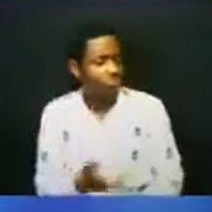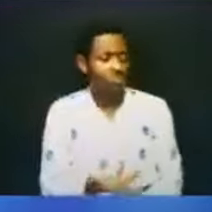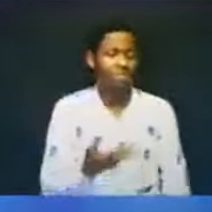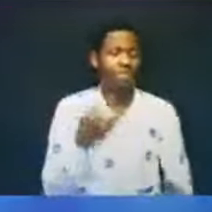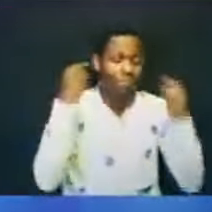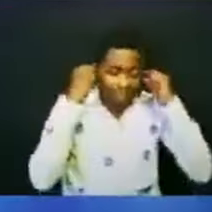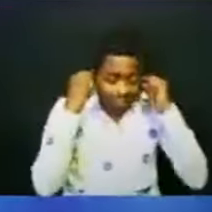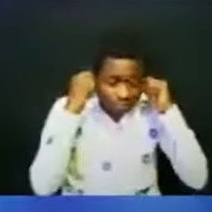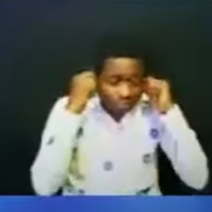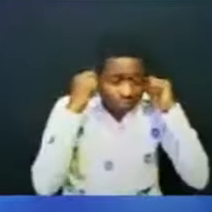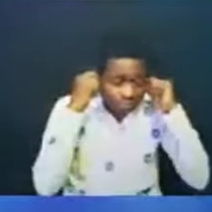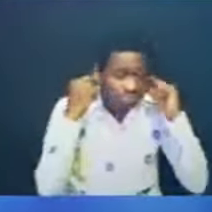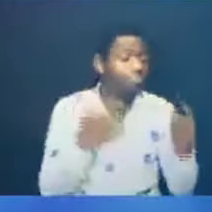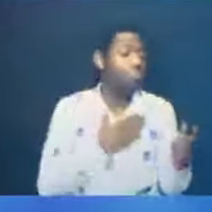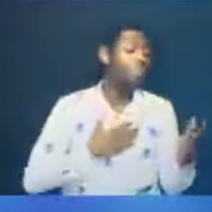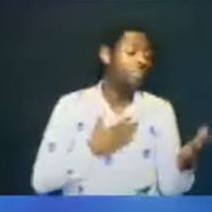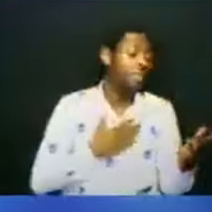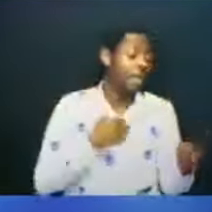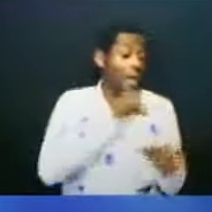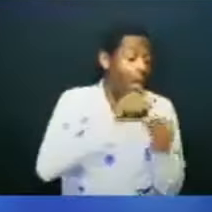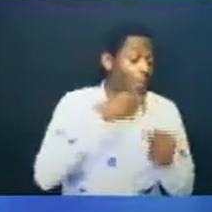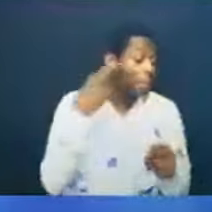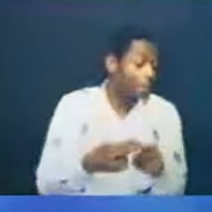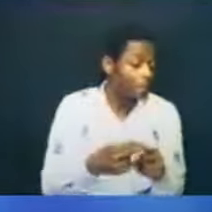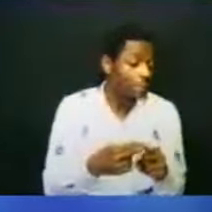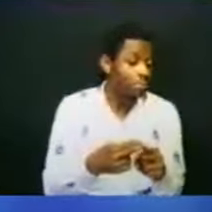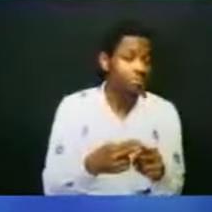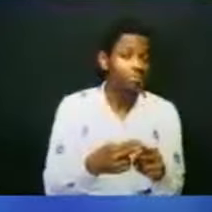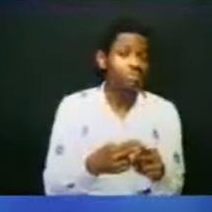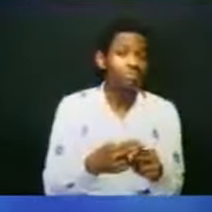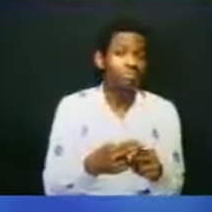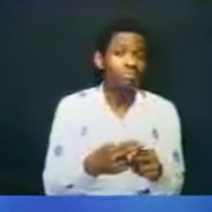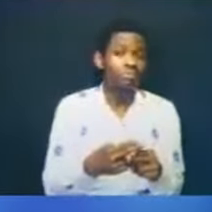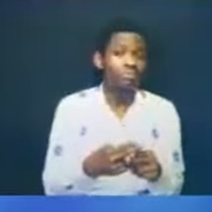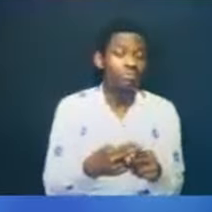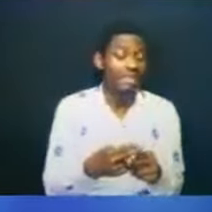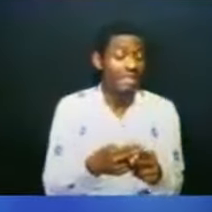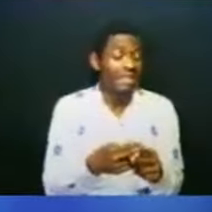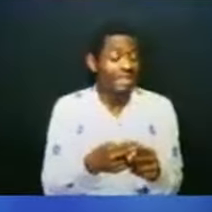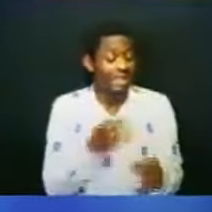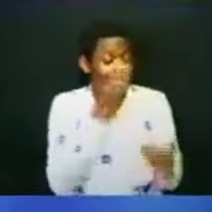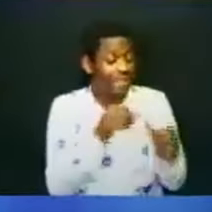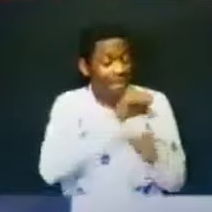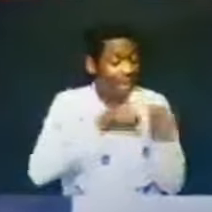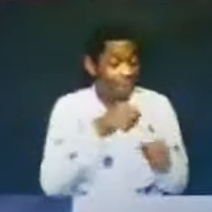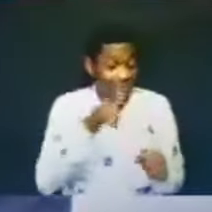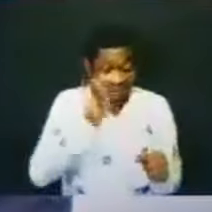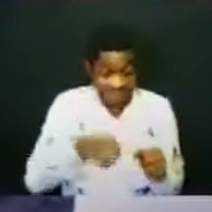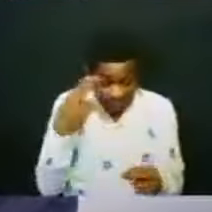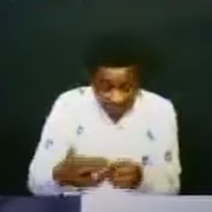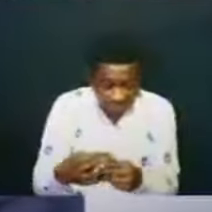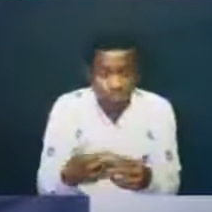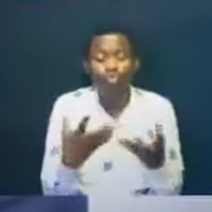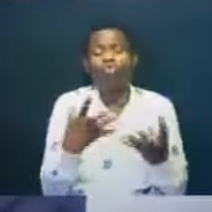said, please, if it is about this name, I would prefer to go to remain blind. And the obo di